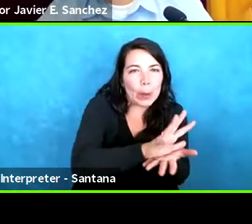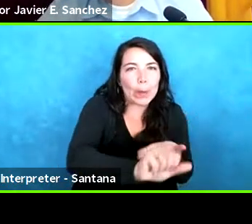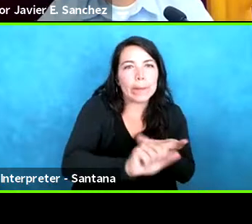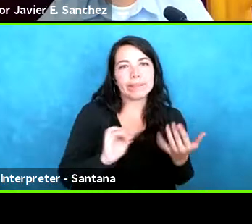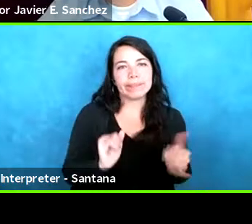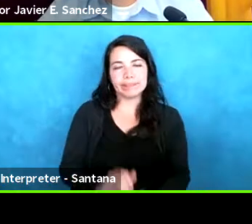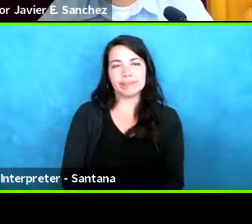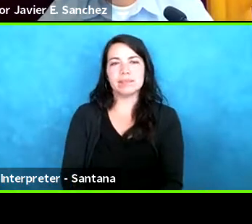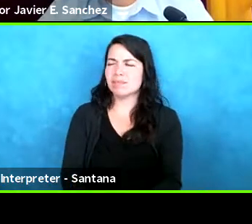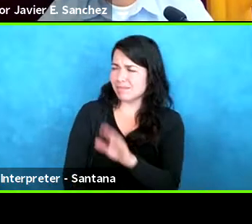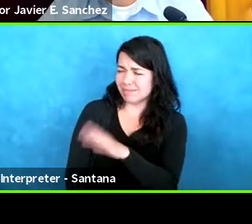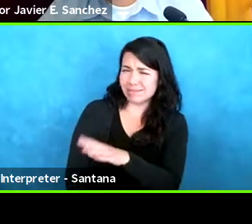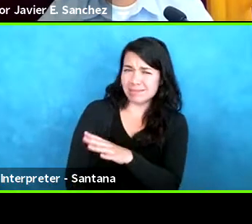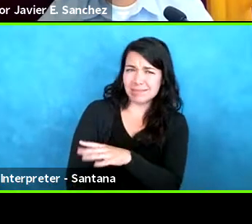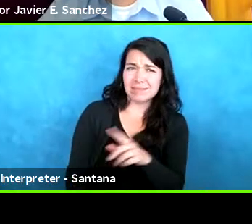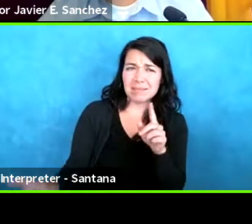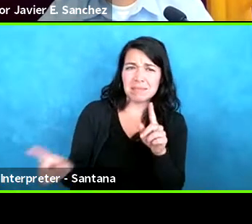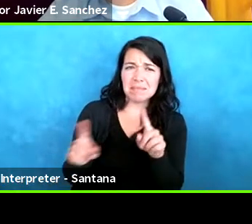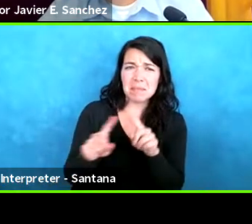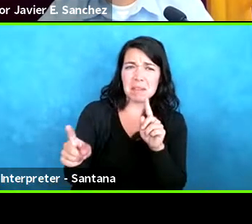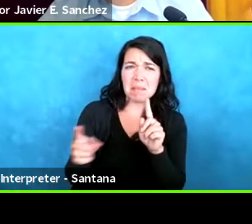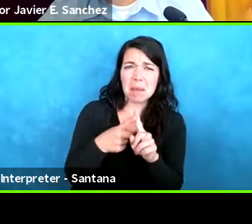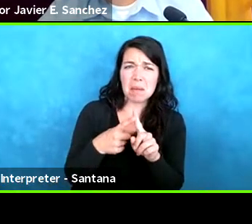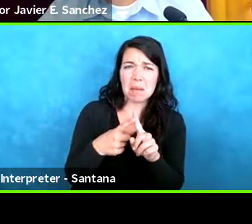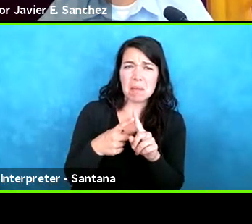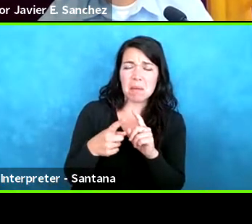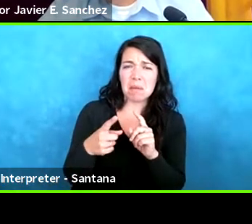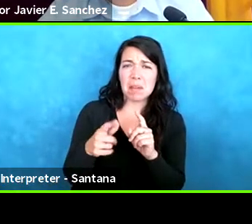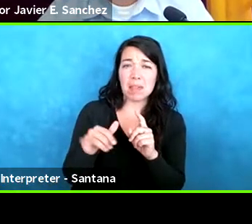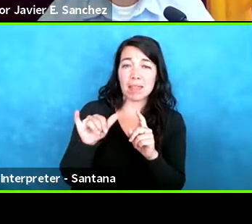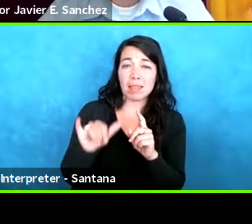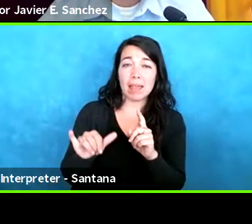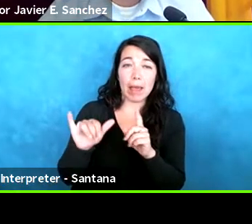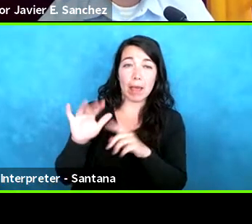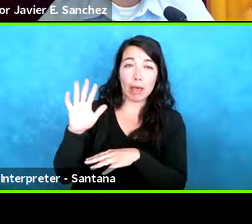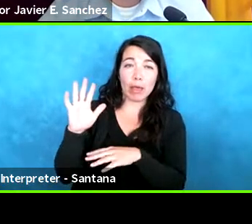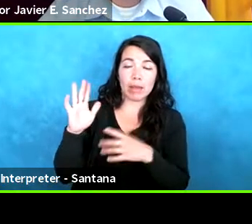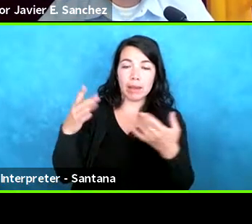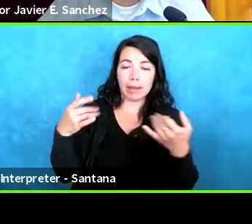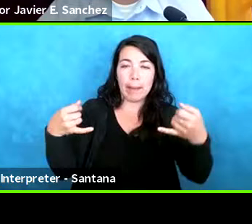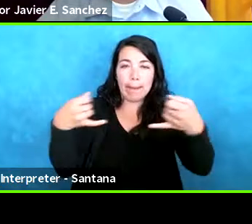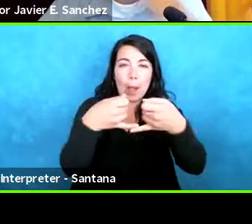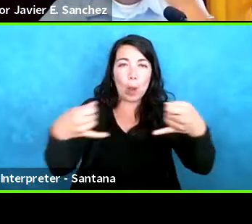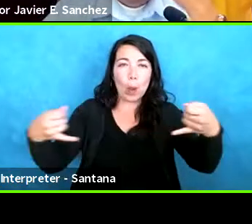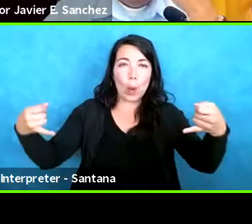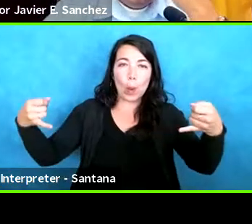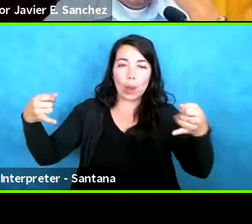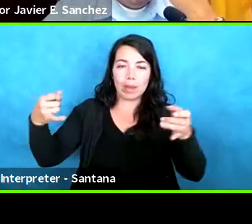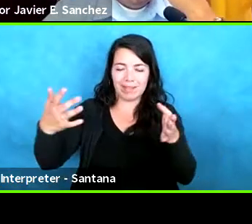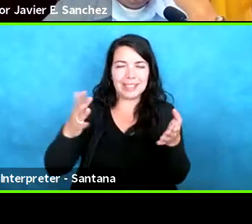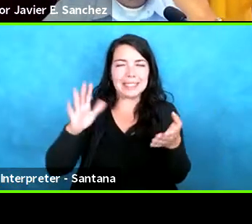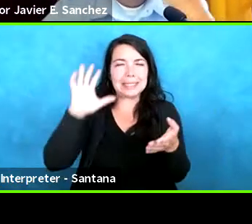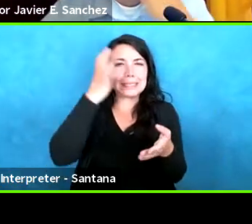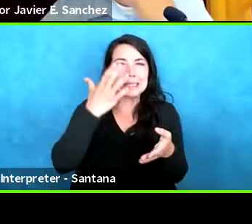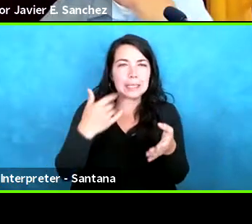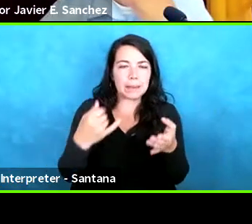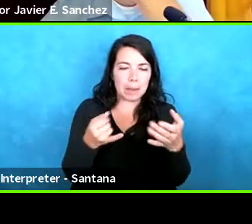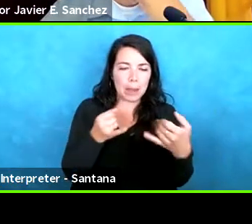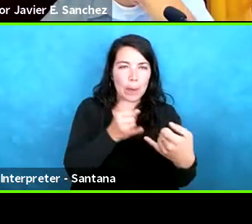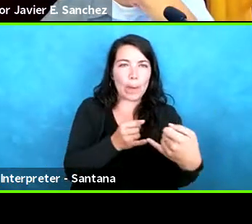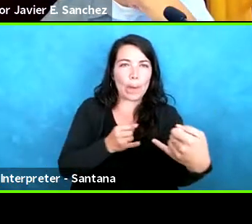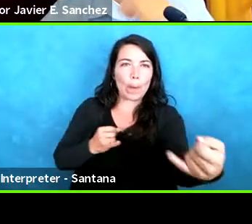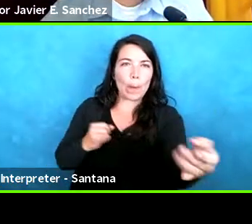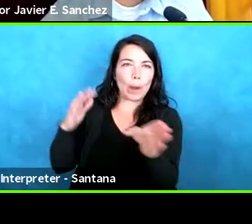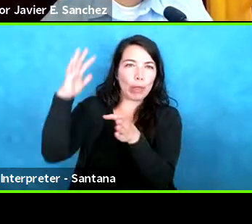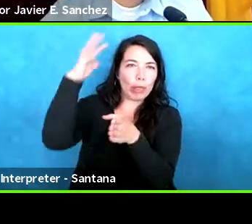the overhanging that crosses the boundary line and it's a disturbance to the neighbors? No, we